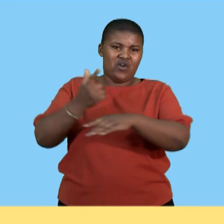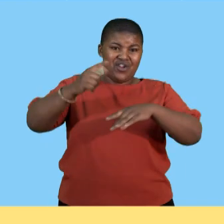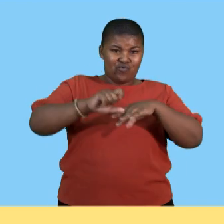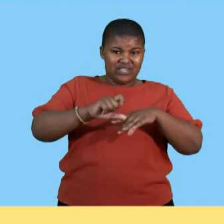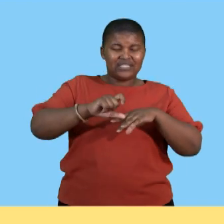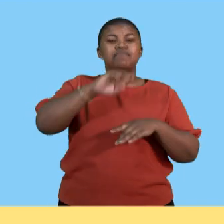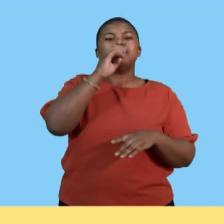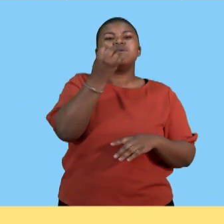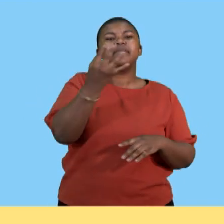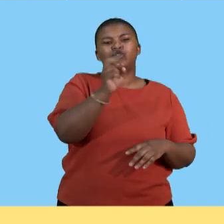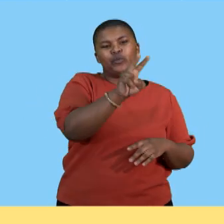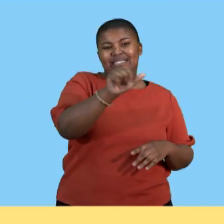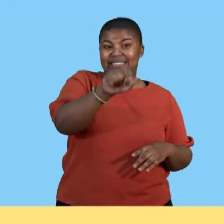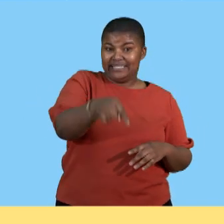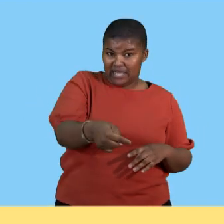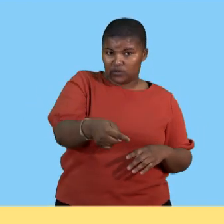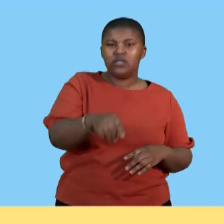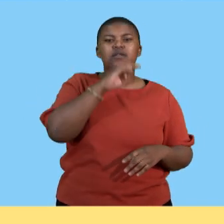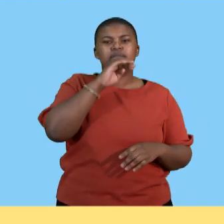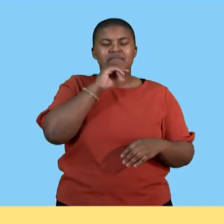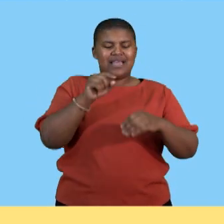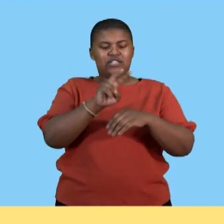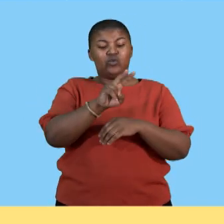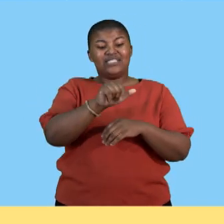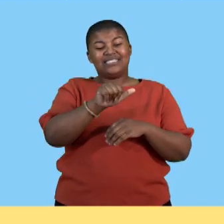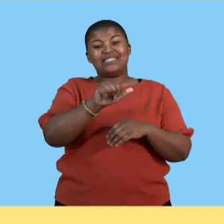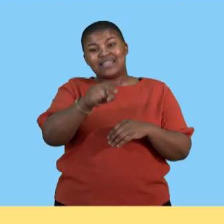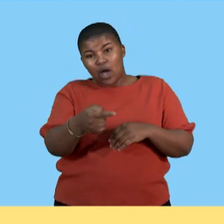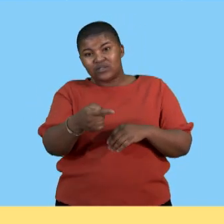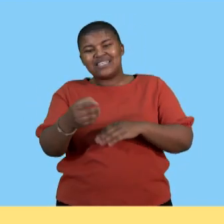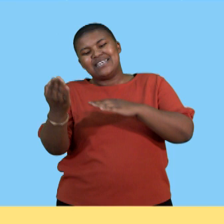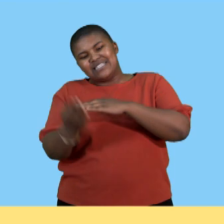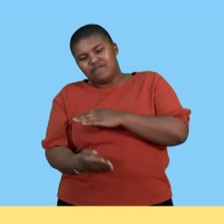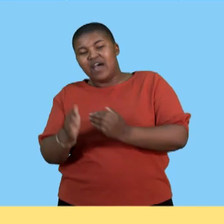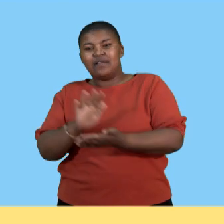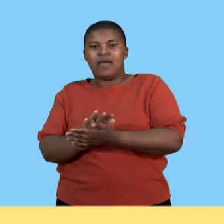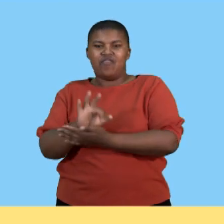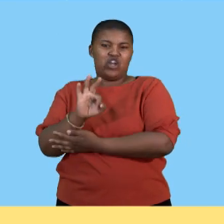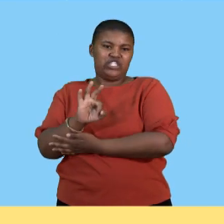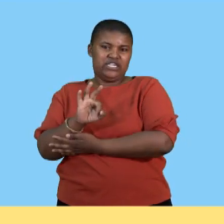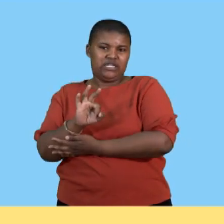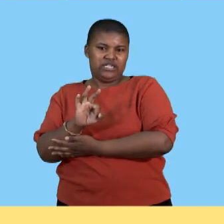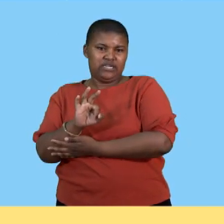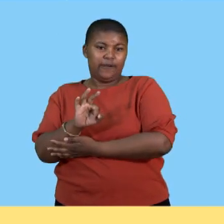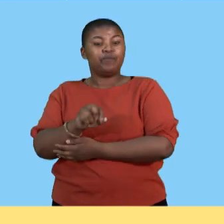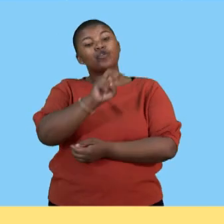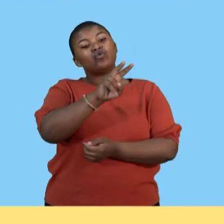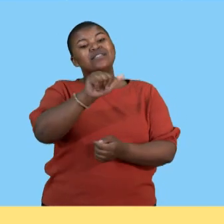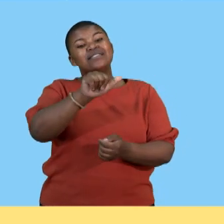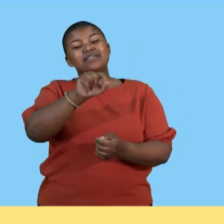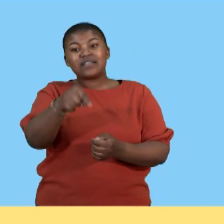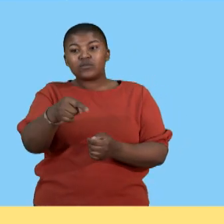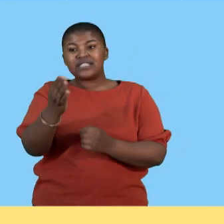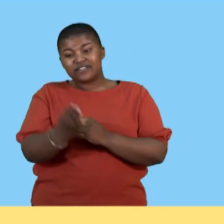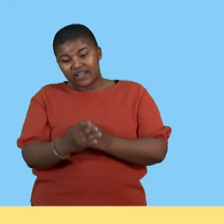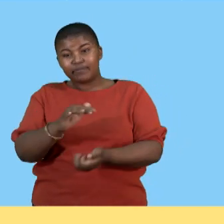take that 26,000, I divide it by 13. All right? So you say 26,000